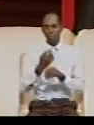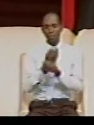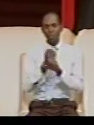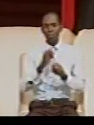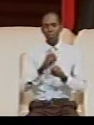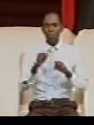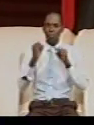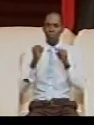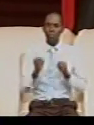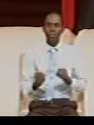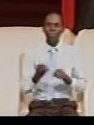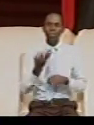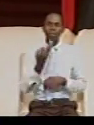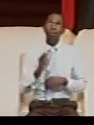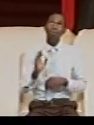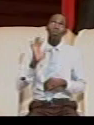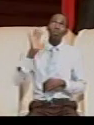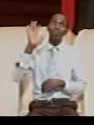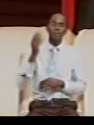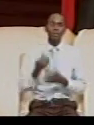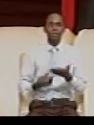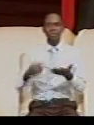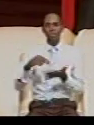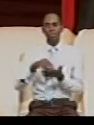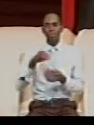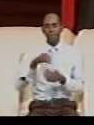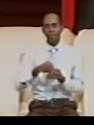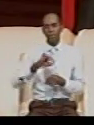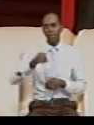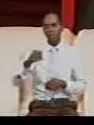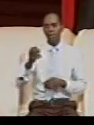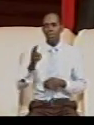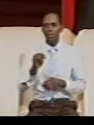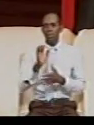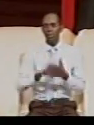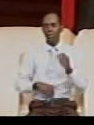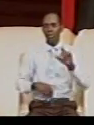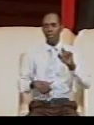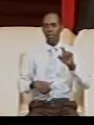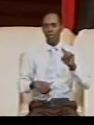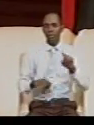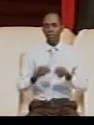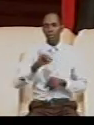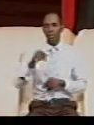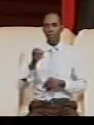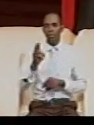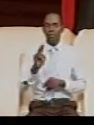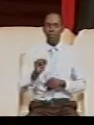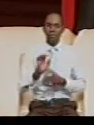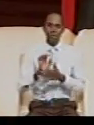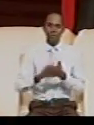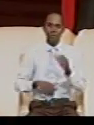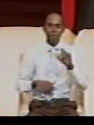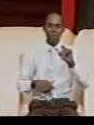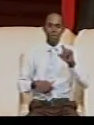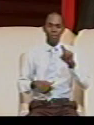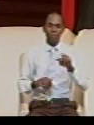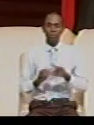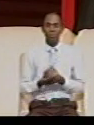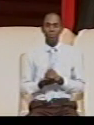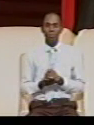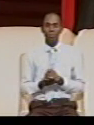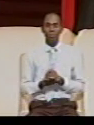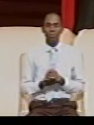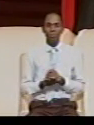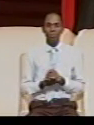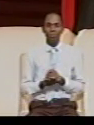power of his resurrection. In John chapter 11. John